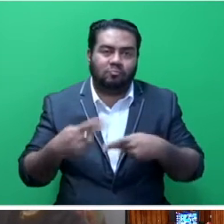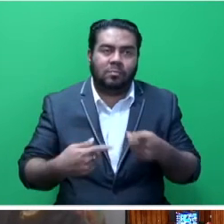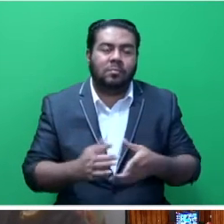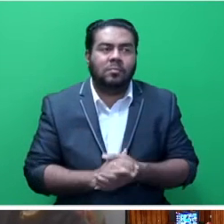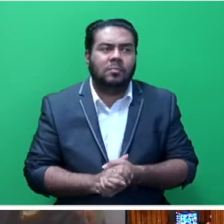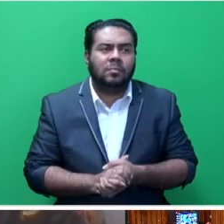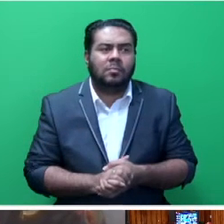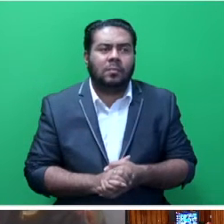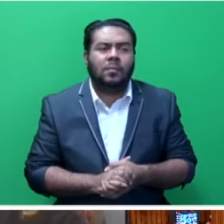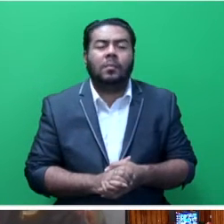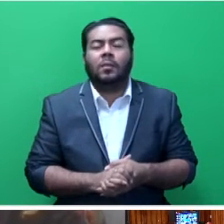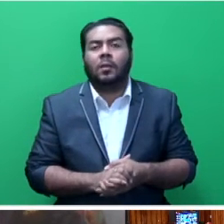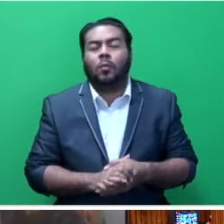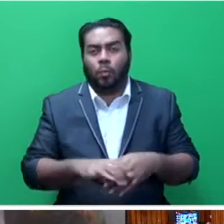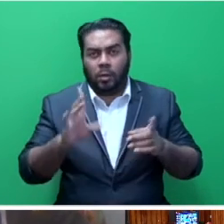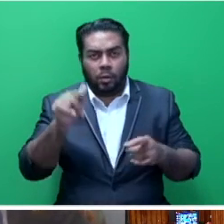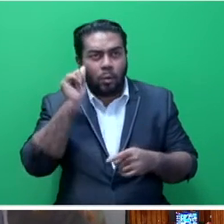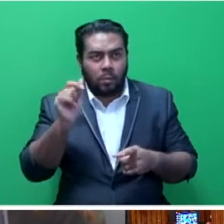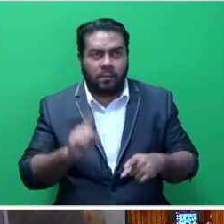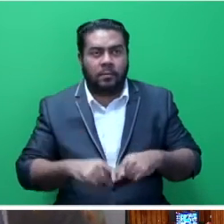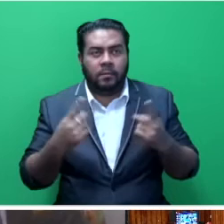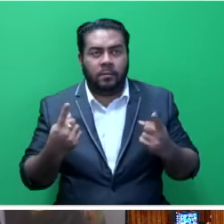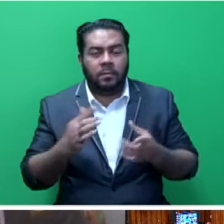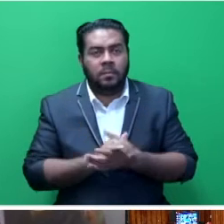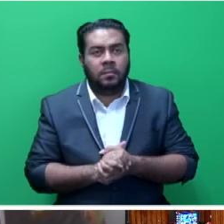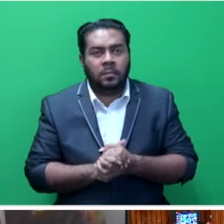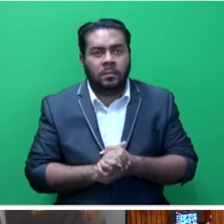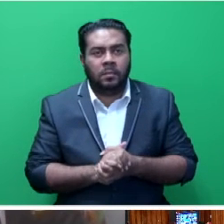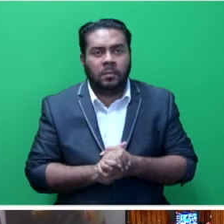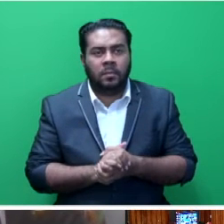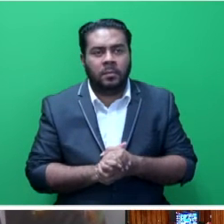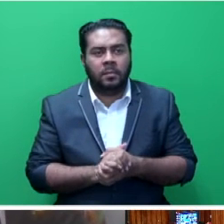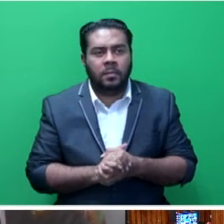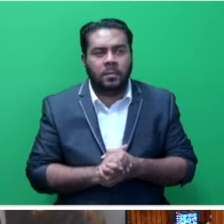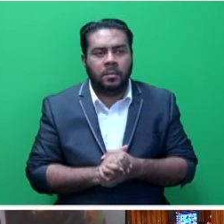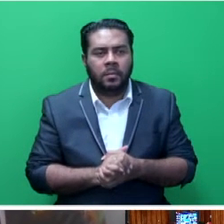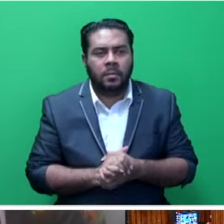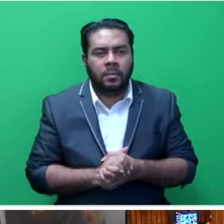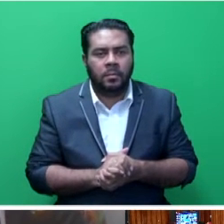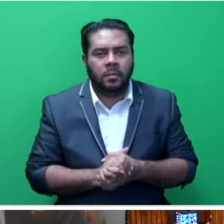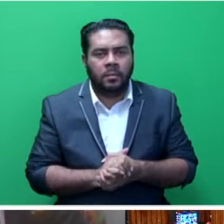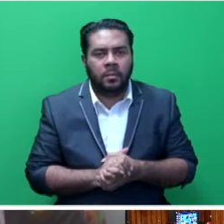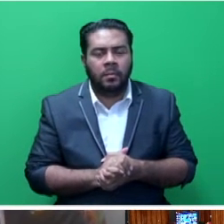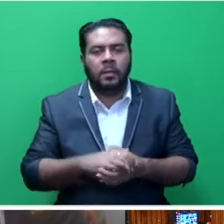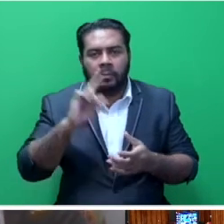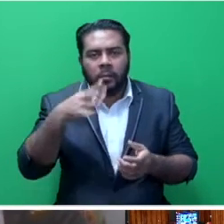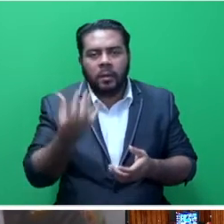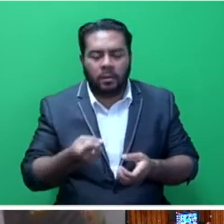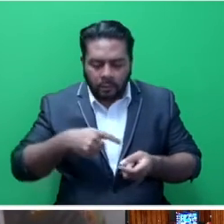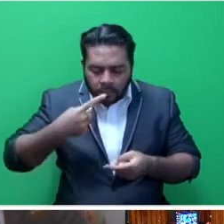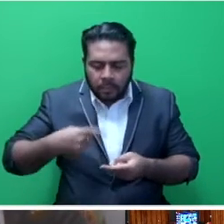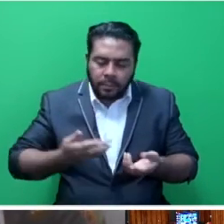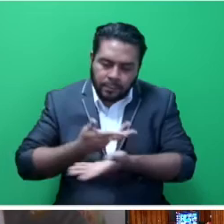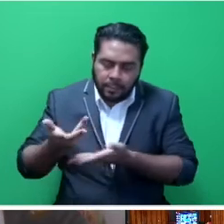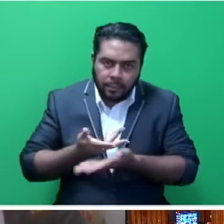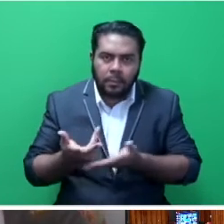agree that this is a different outbreak pattern we are observing, but nevertheless, there have been ongoing discussions with